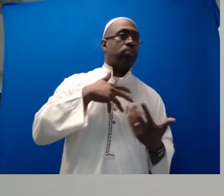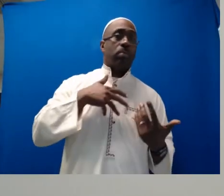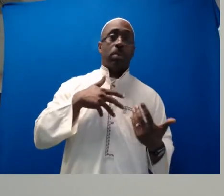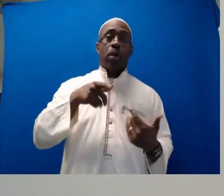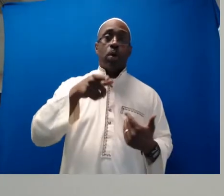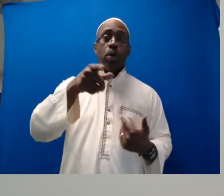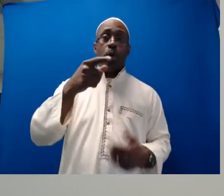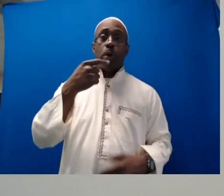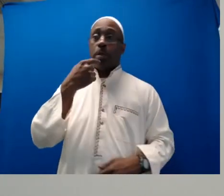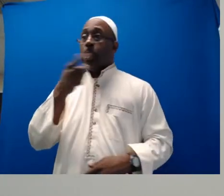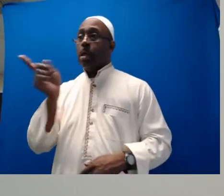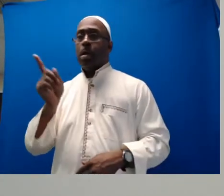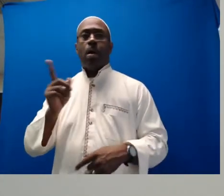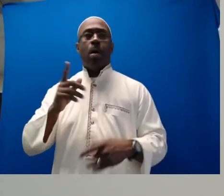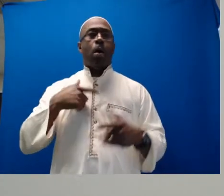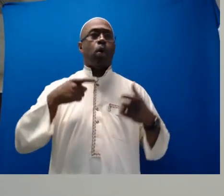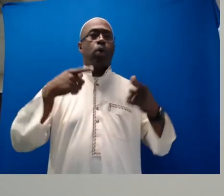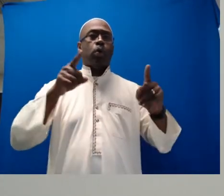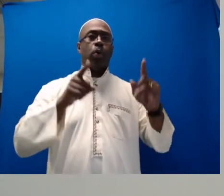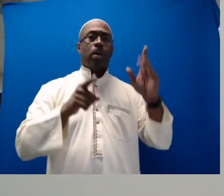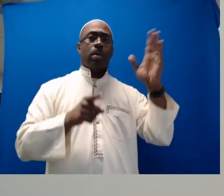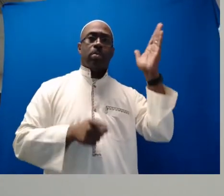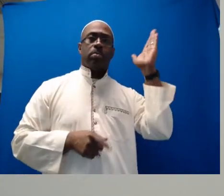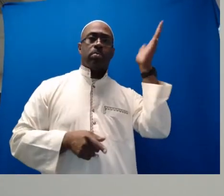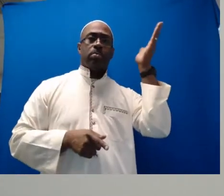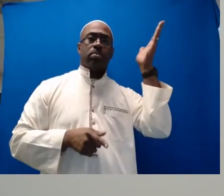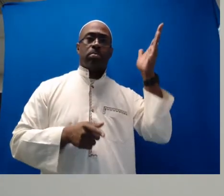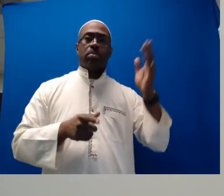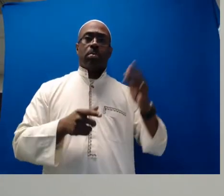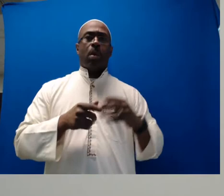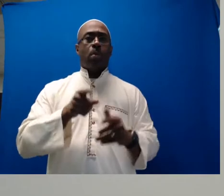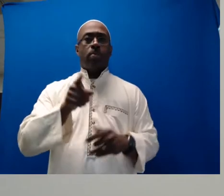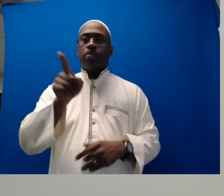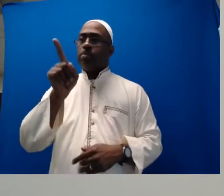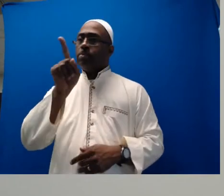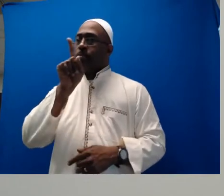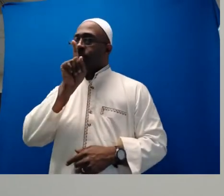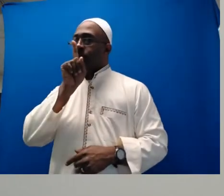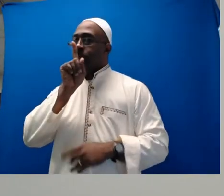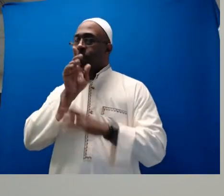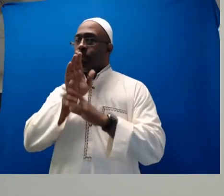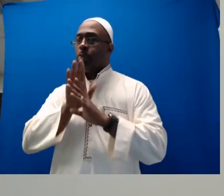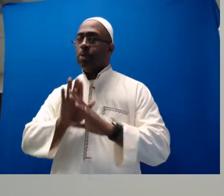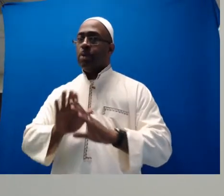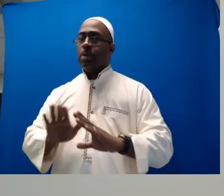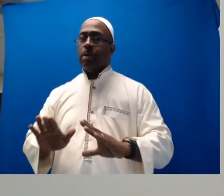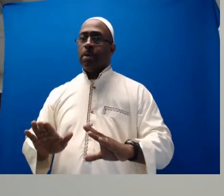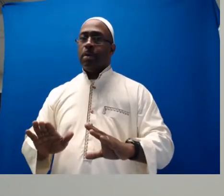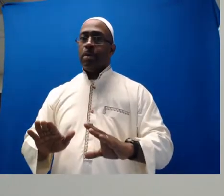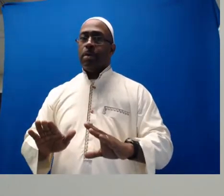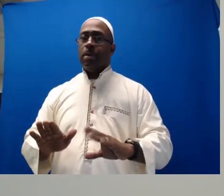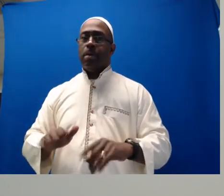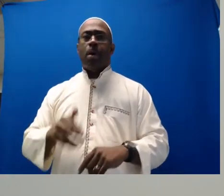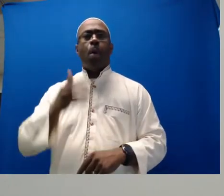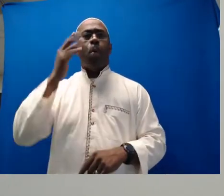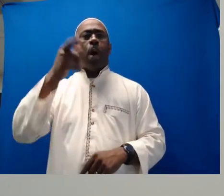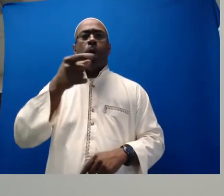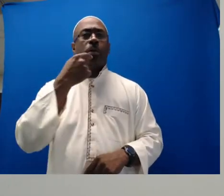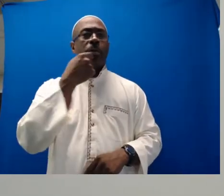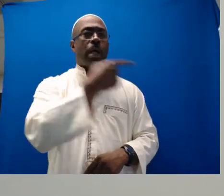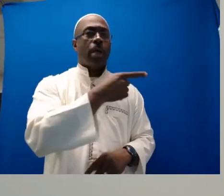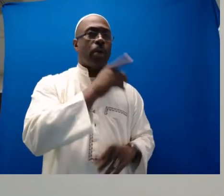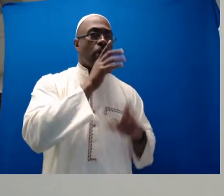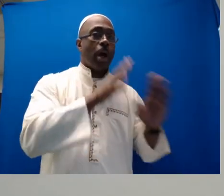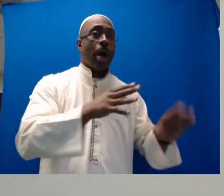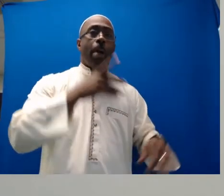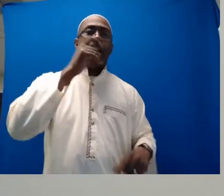that you say to them, while the Imam is delivering the khutbah, be quiet or be silent. Well, why are you going to tell them be quiet or be silent? Because